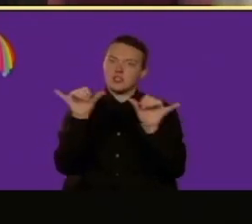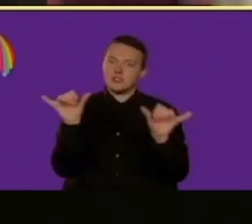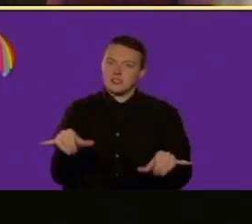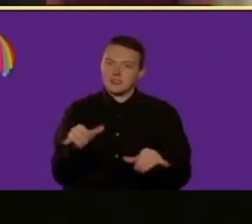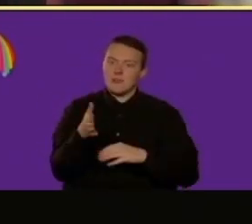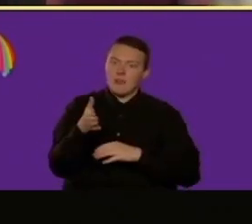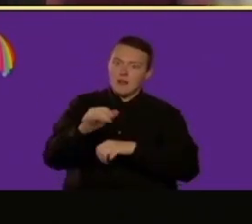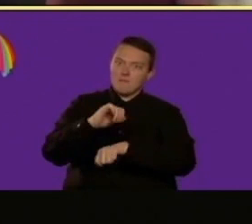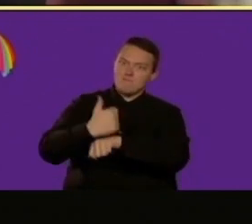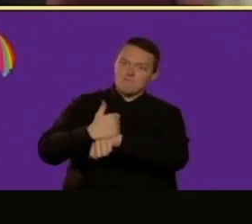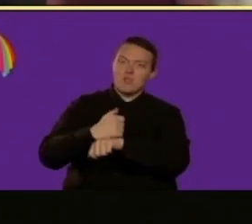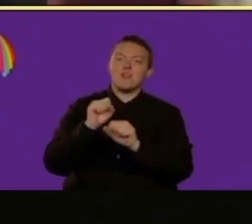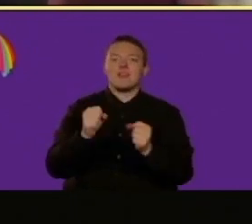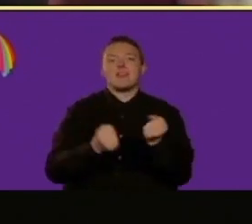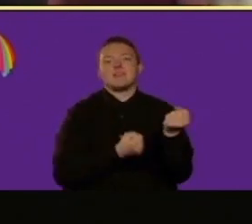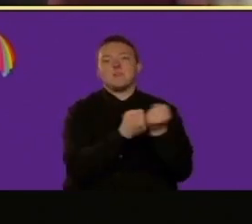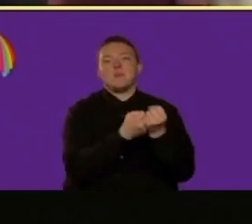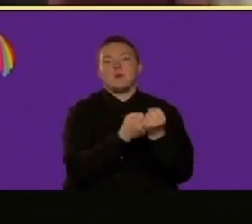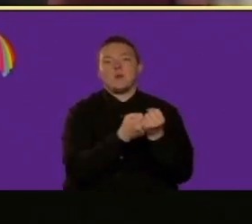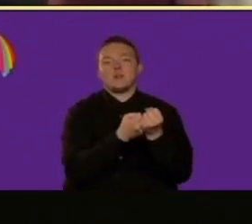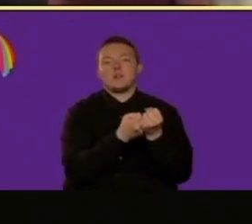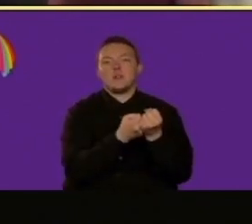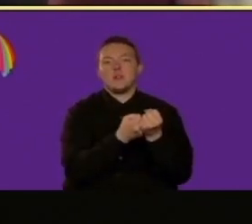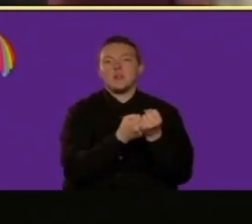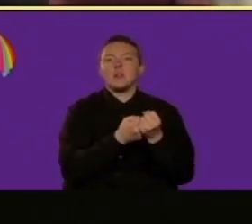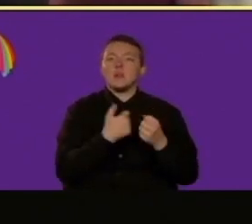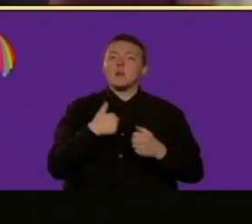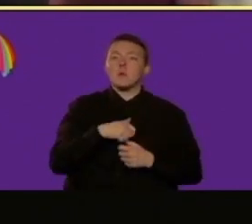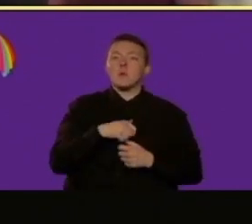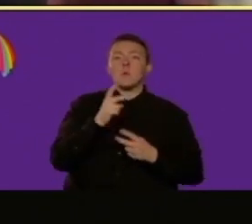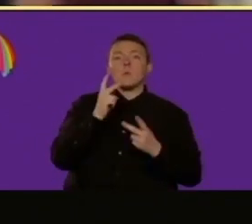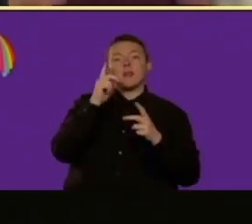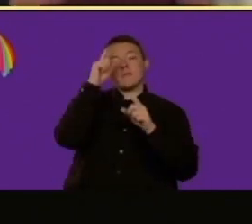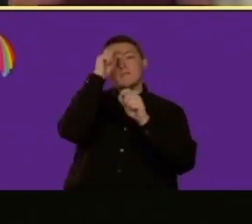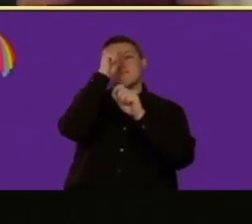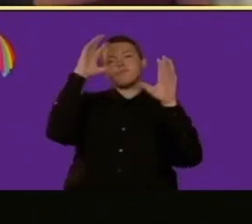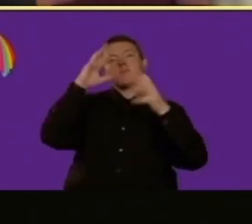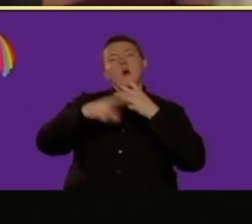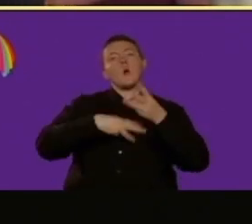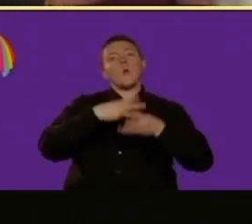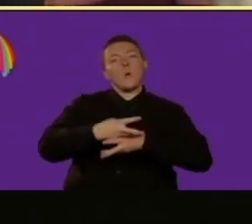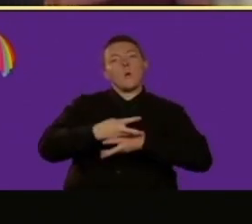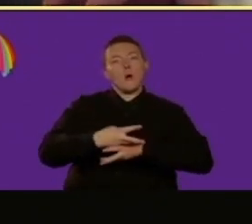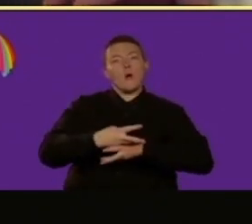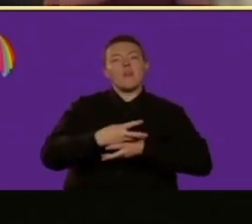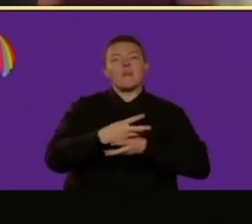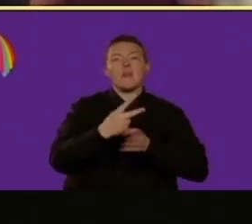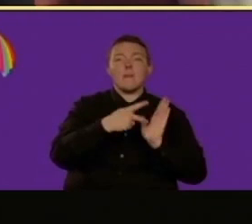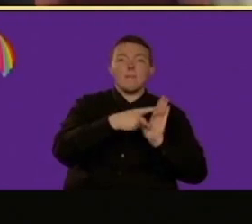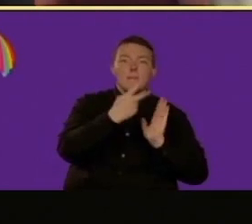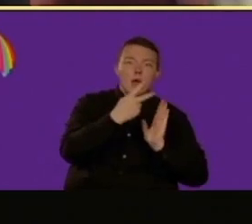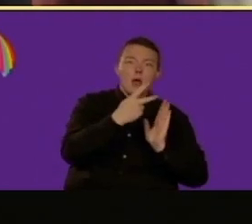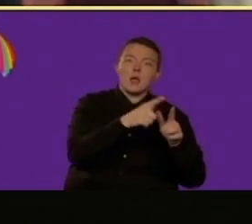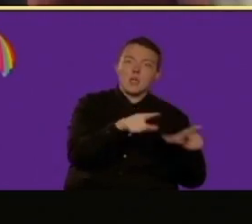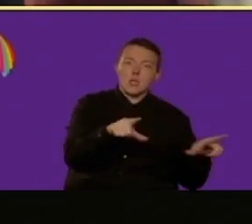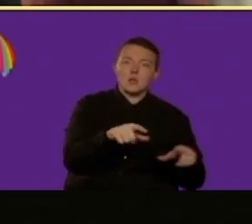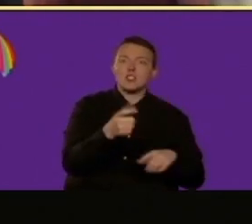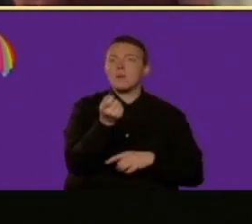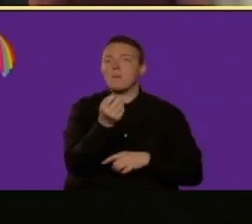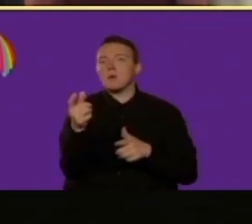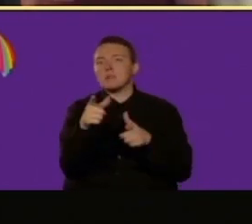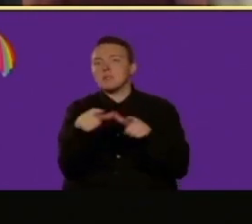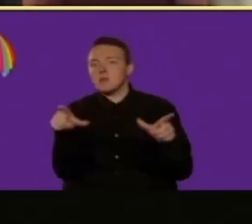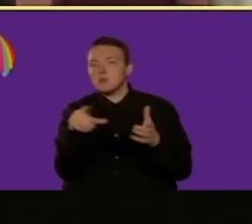and flexible fashion to learn and express themselves. The translanguaging acknowledges that the